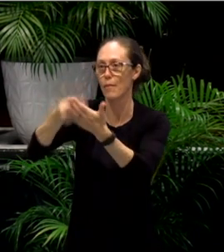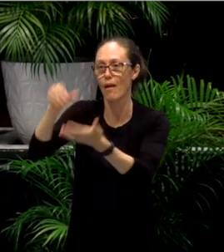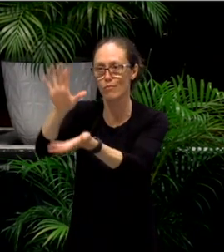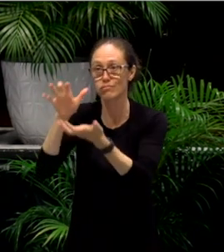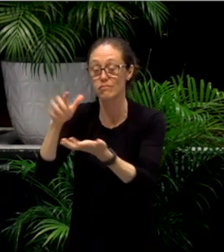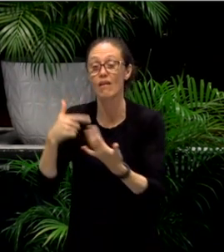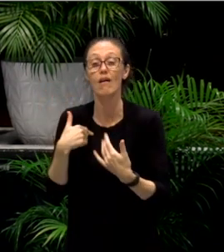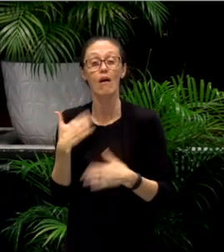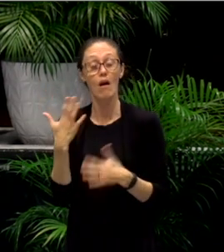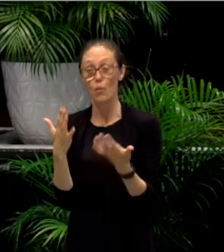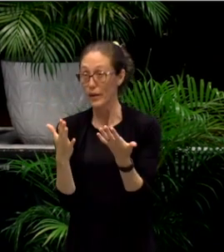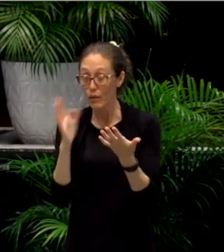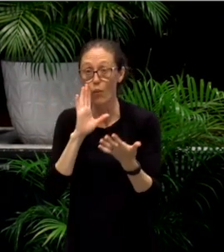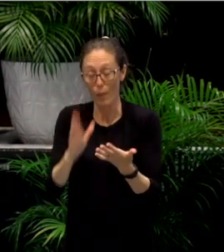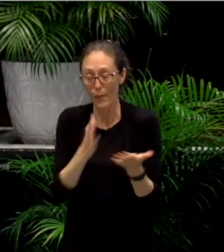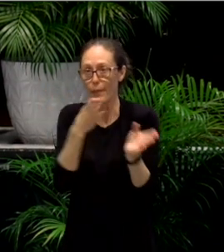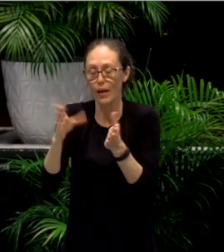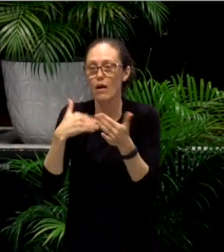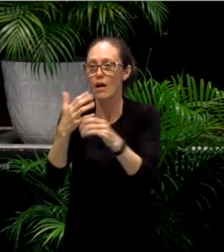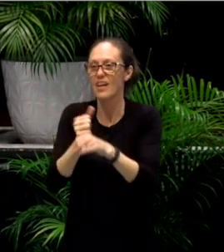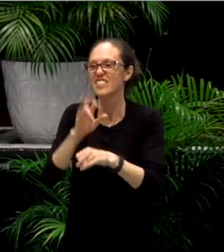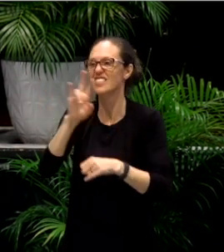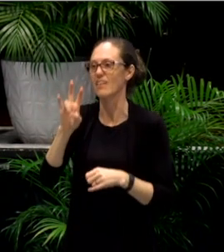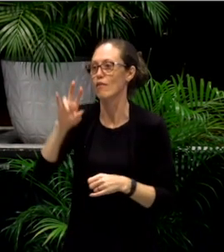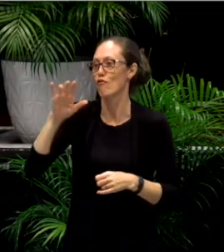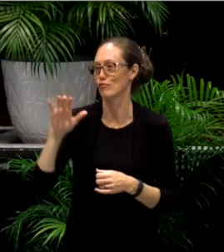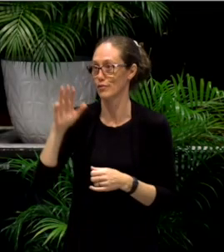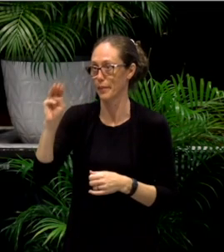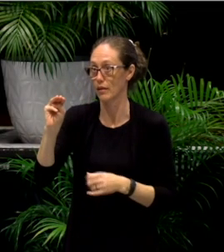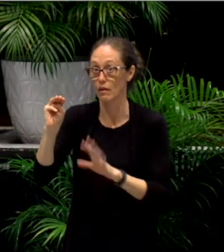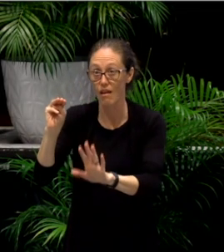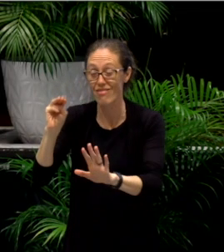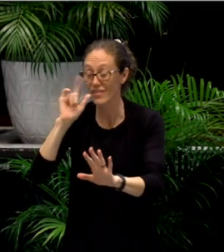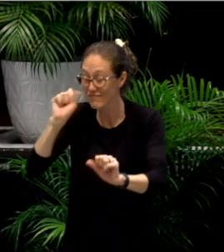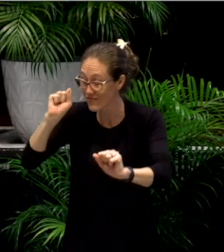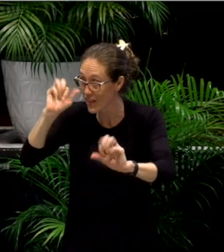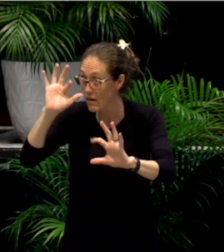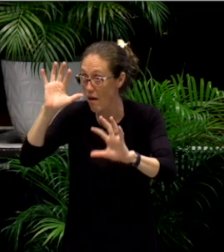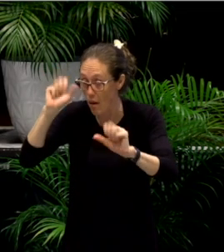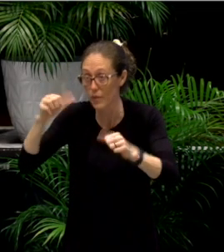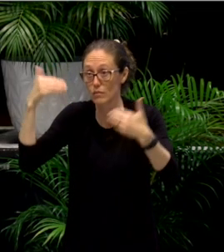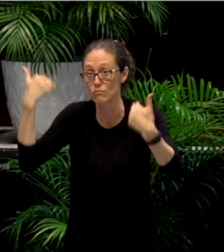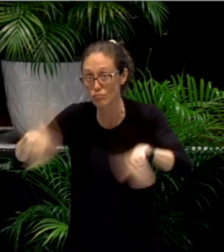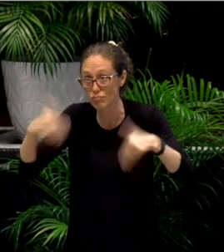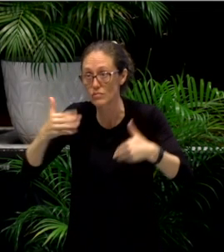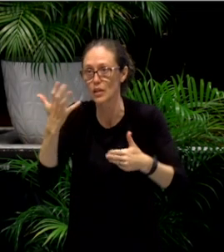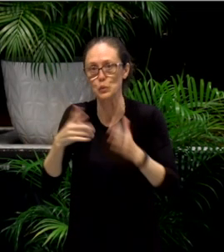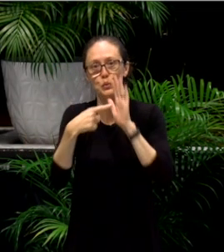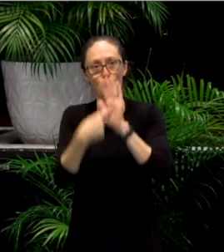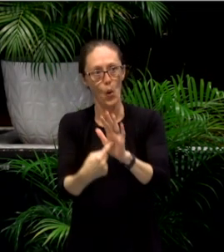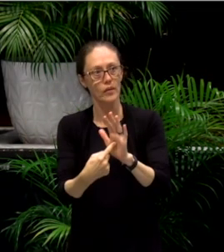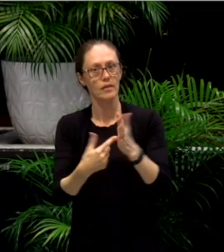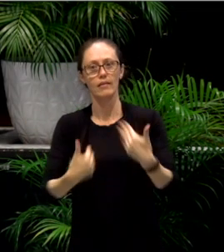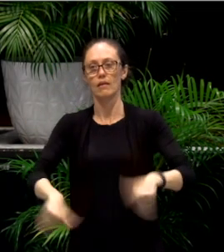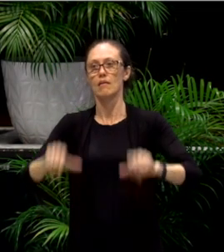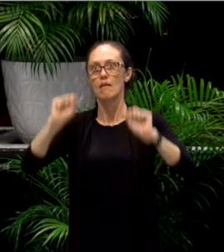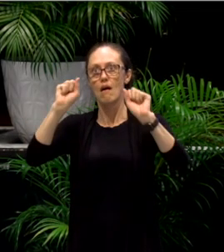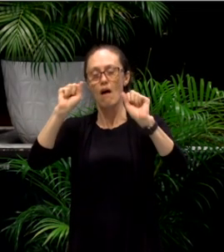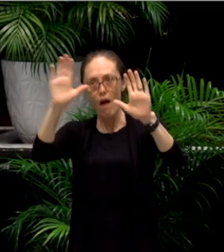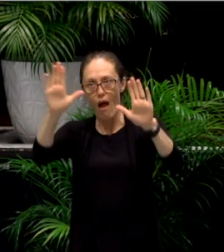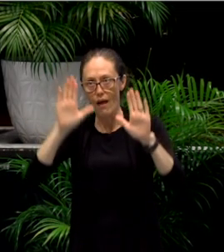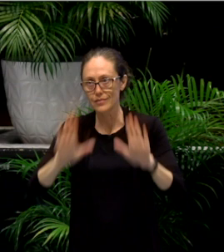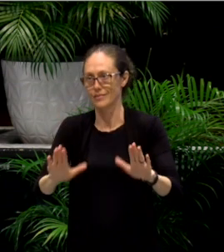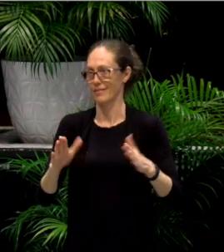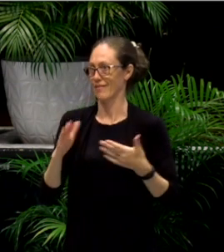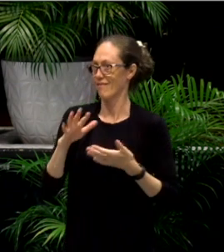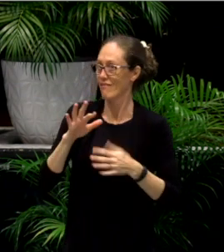exceed $700 million, which sounds phenomenal and is a phenomenal reflection of the excellence of our